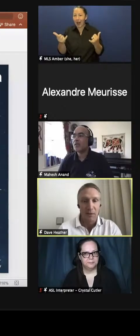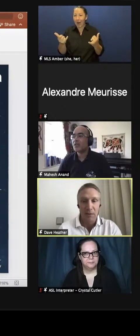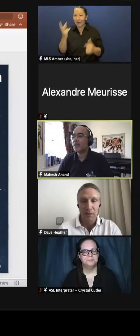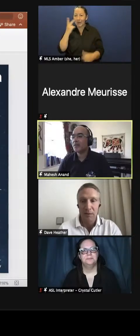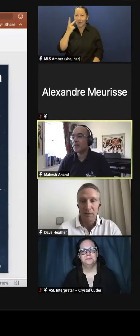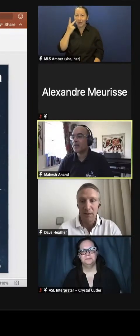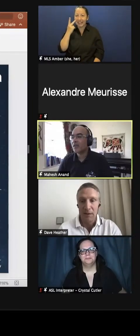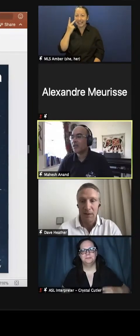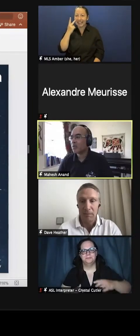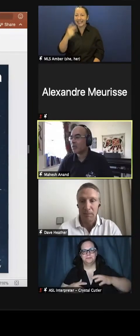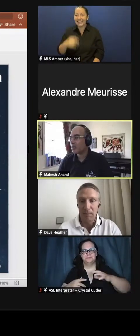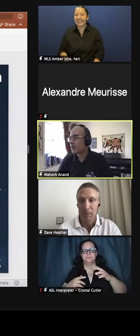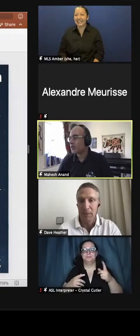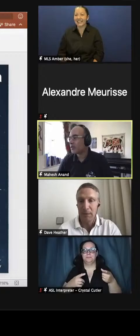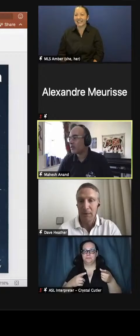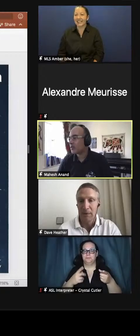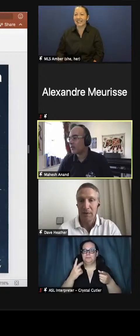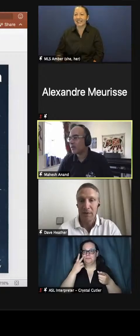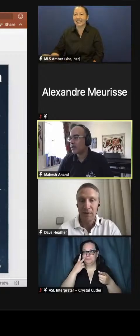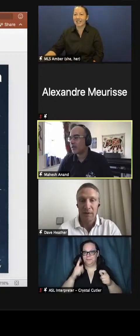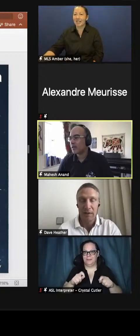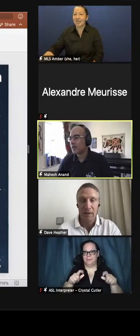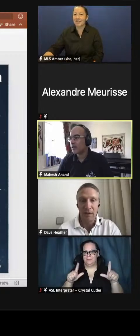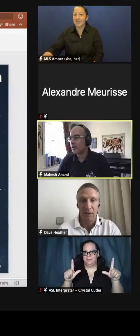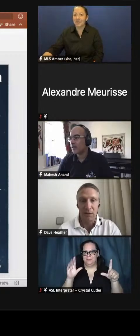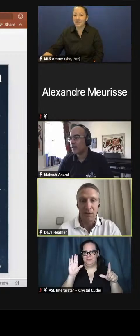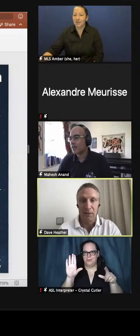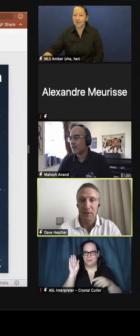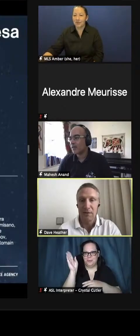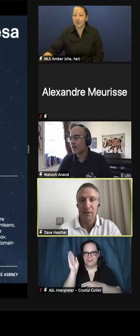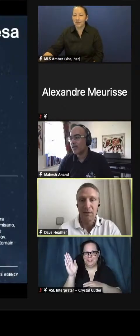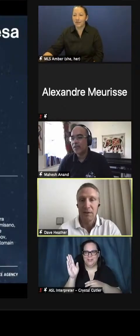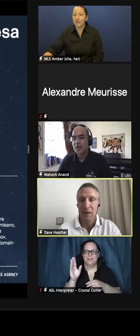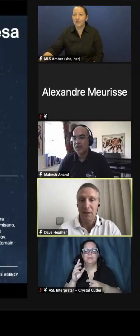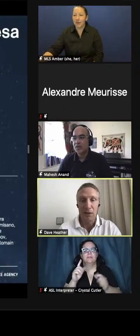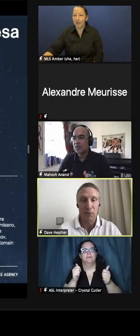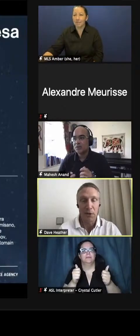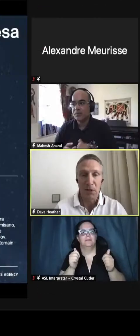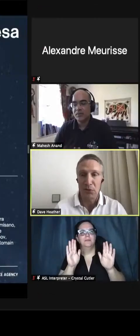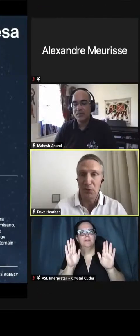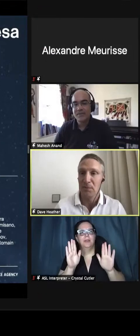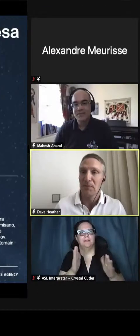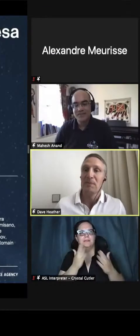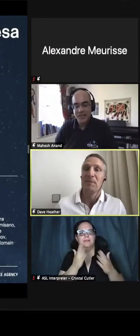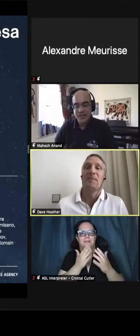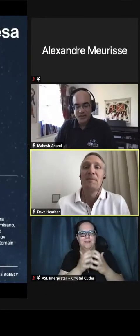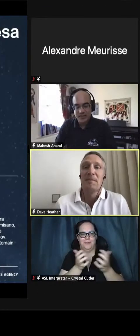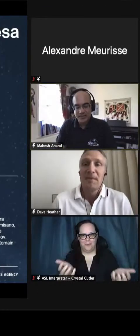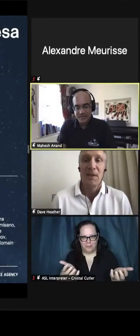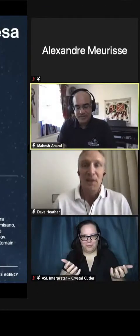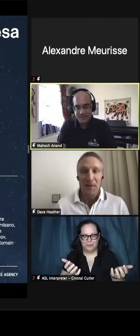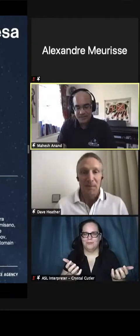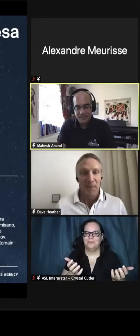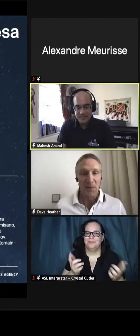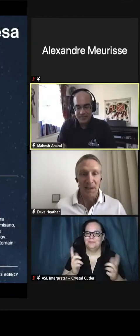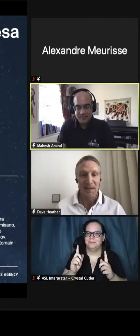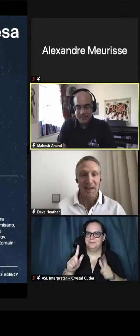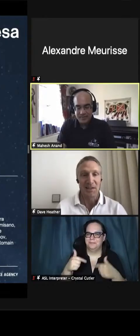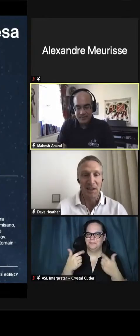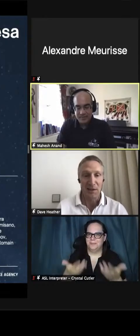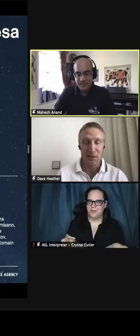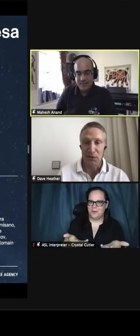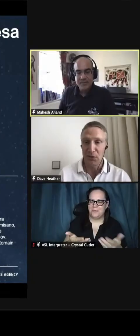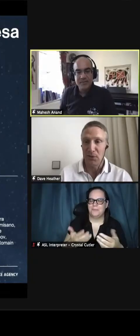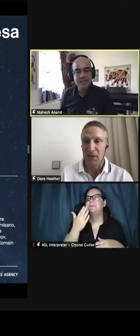something is coming. Yeah, I can Yep. see your presentation. Excellent. There you Thank are. you very So, much. there you go. Okay,